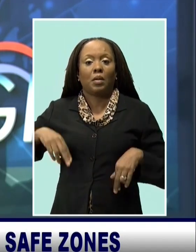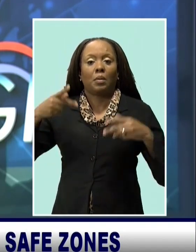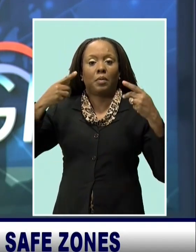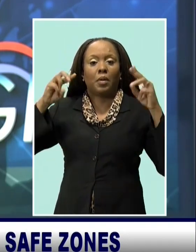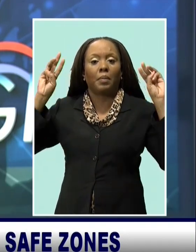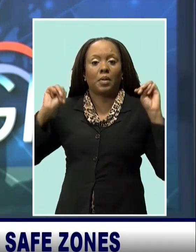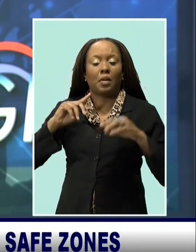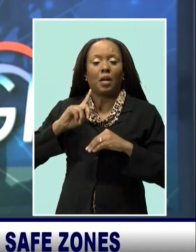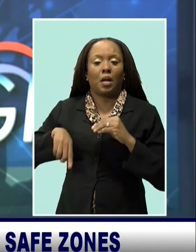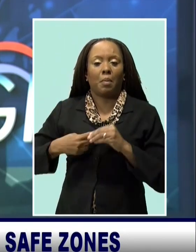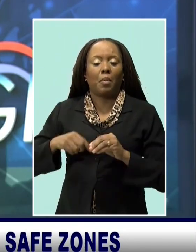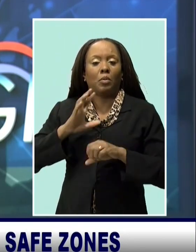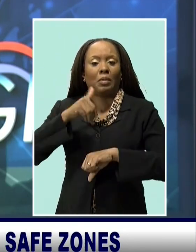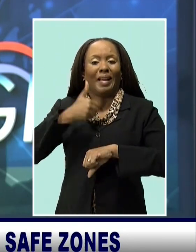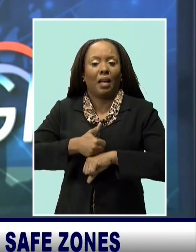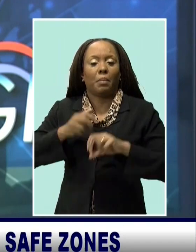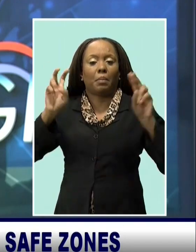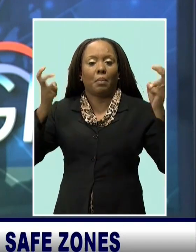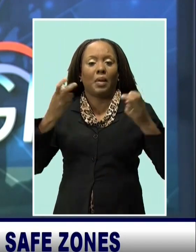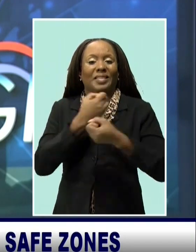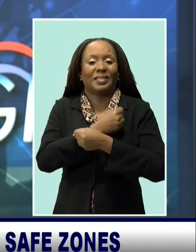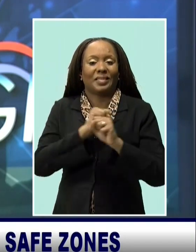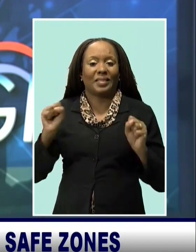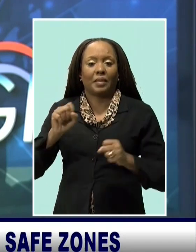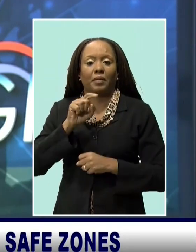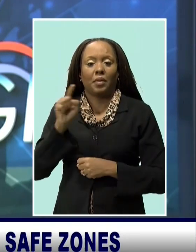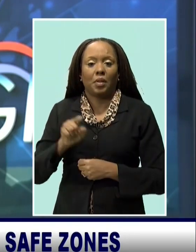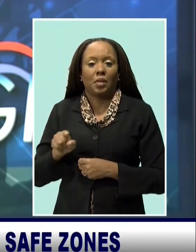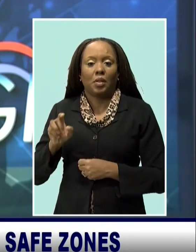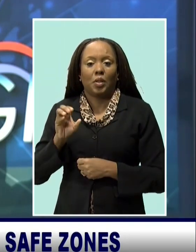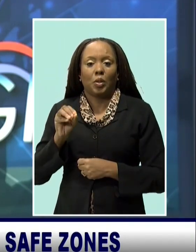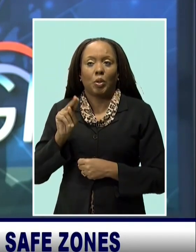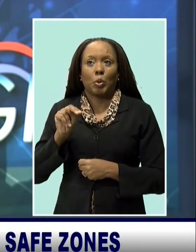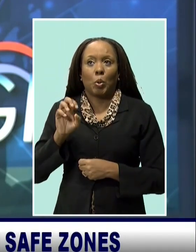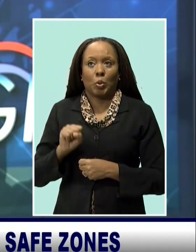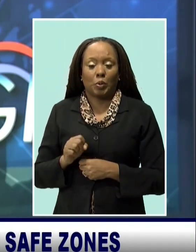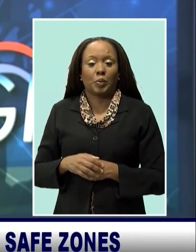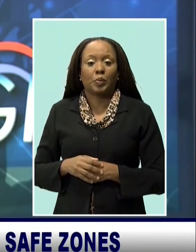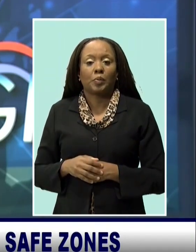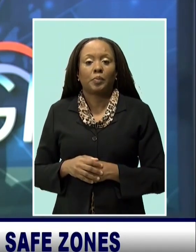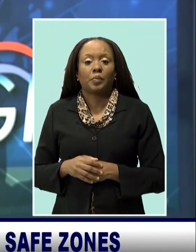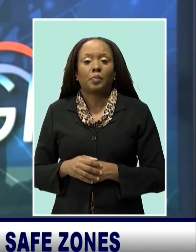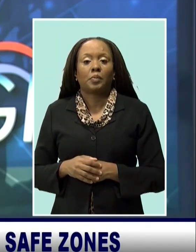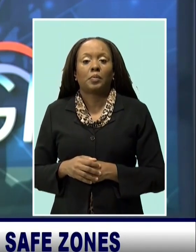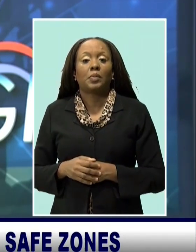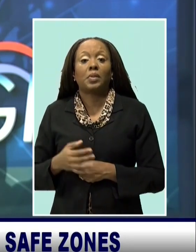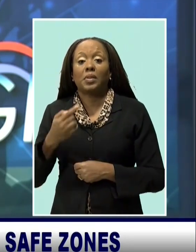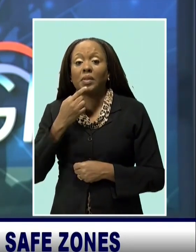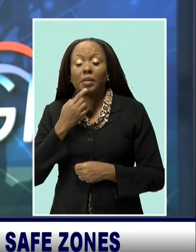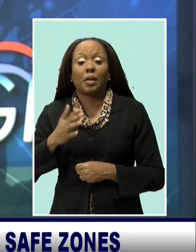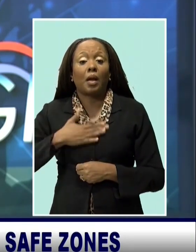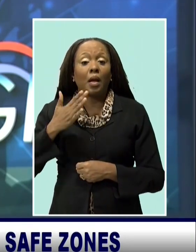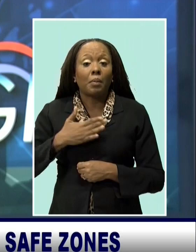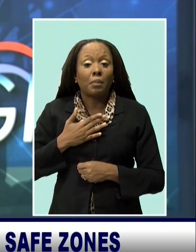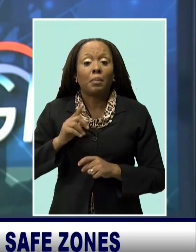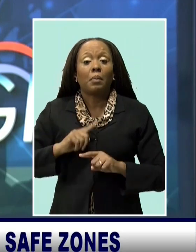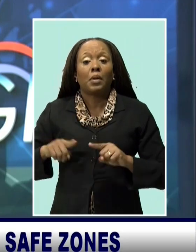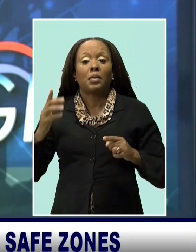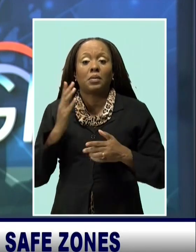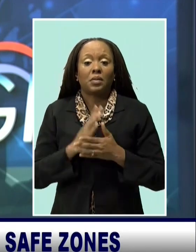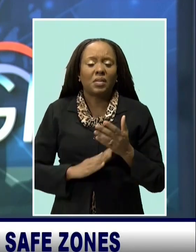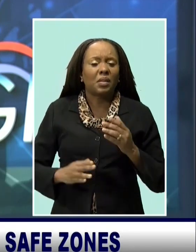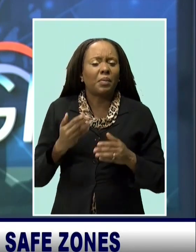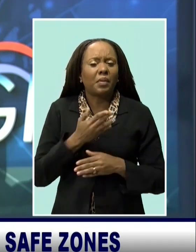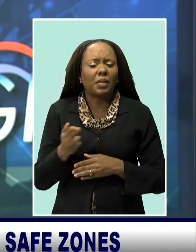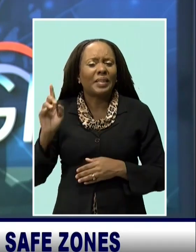about the creation of safe zones. President Anthony Branker says the chamber is happy about the announcement, but he notes there are some